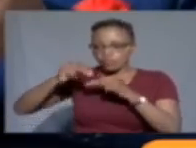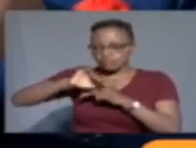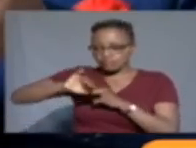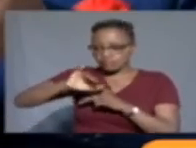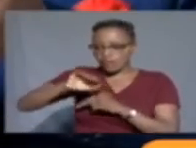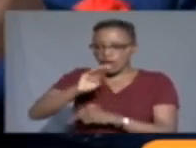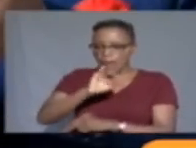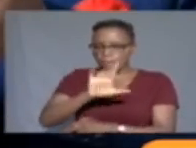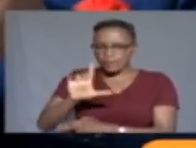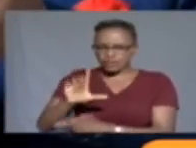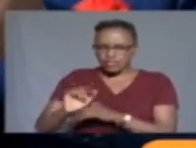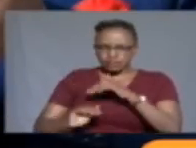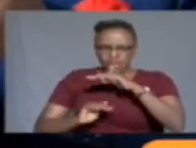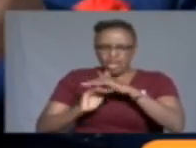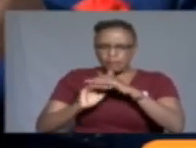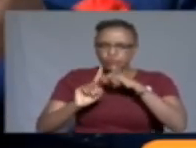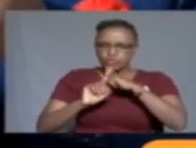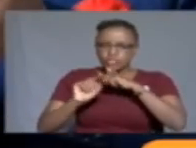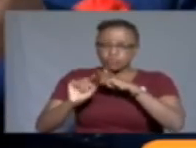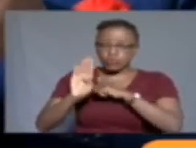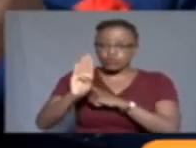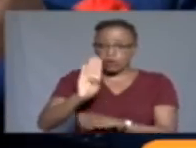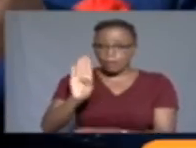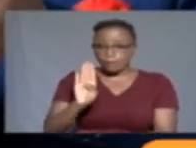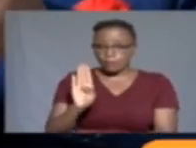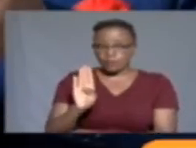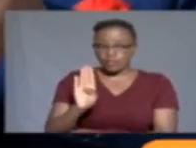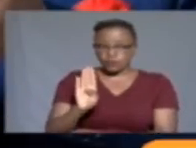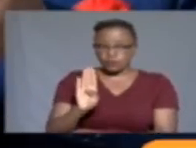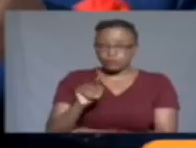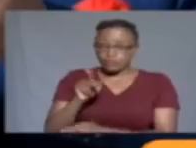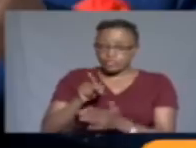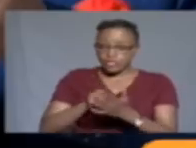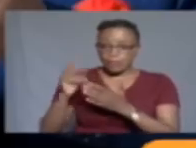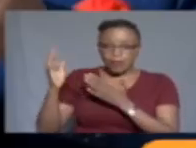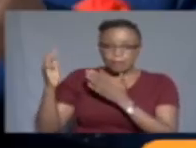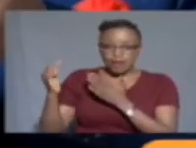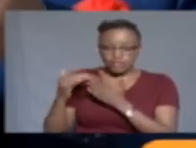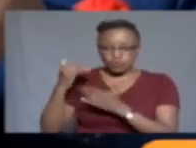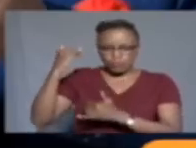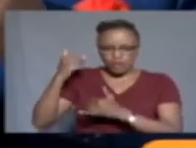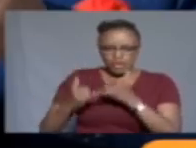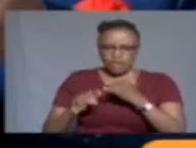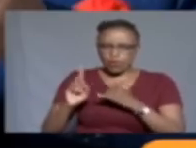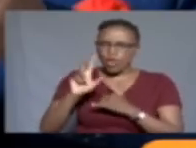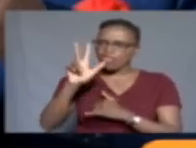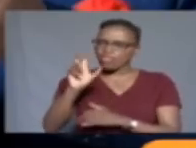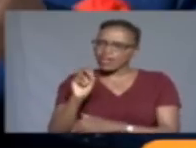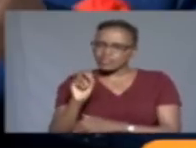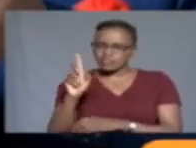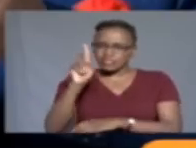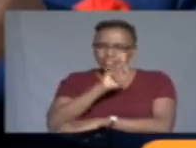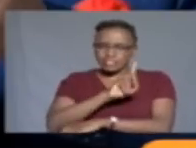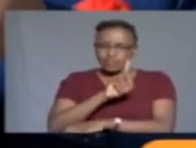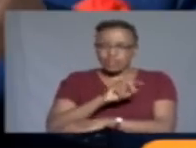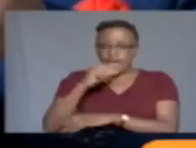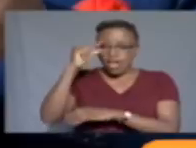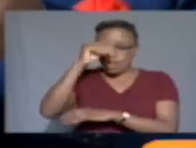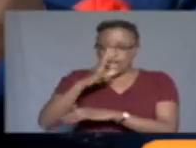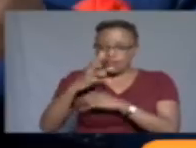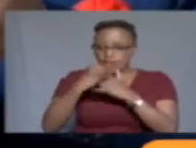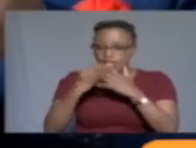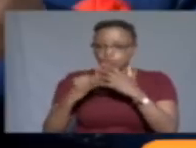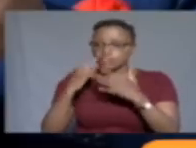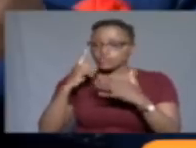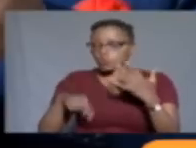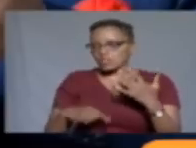bills, amounting to 6.4 billion shillings, with payments expected to be concluded in 30 days. Governor Mike Sonko